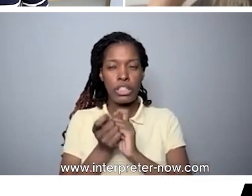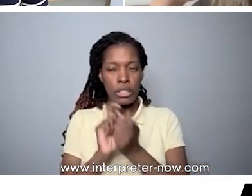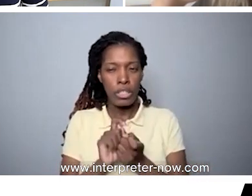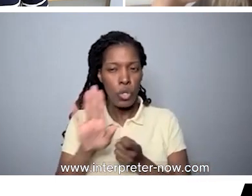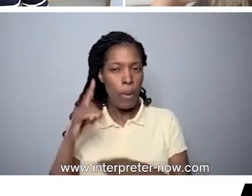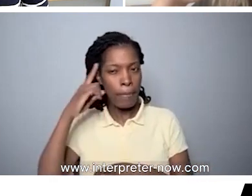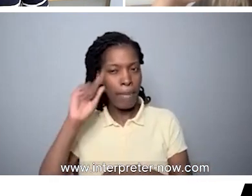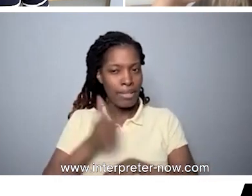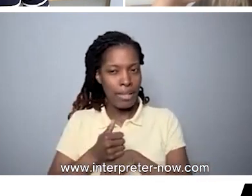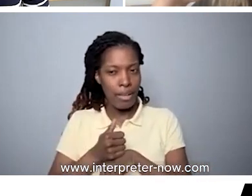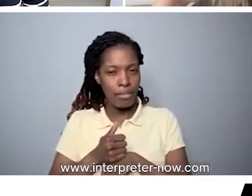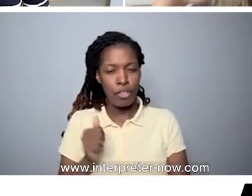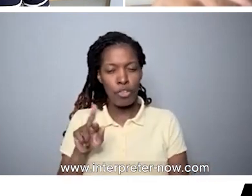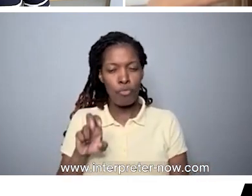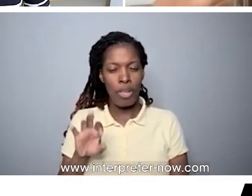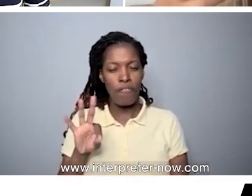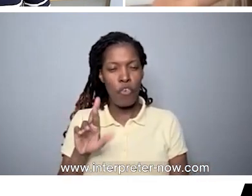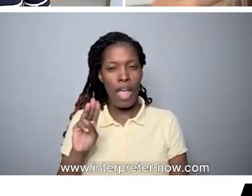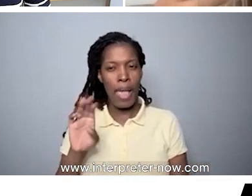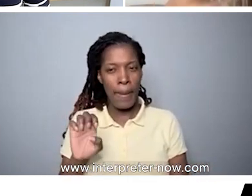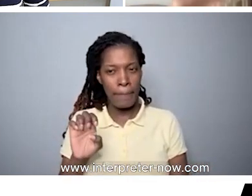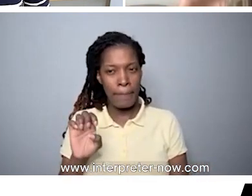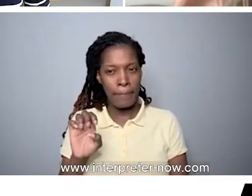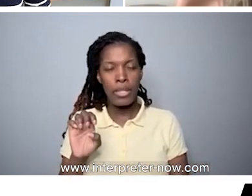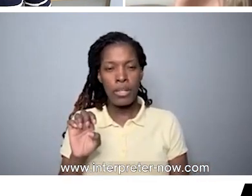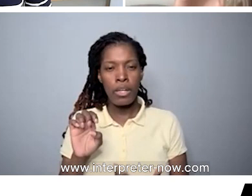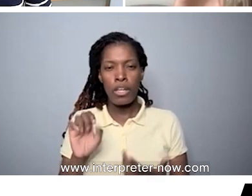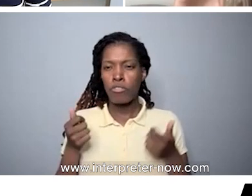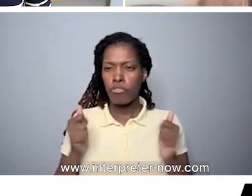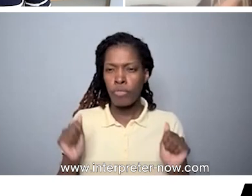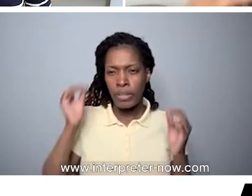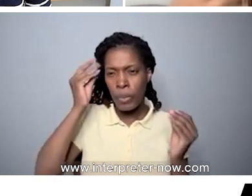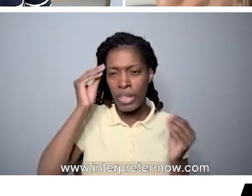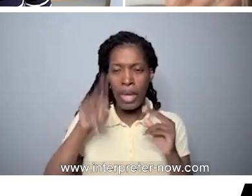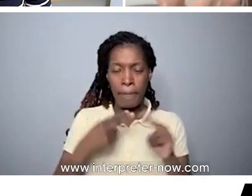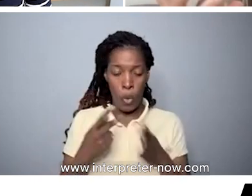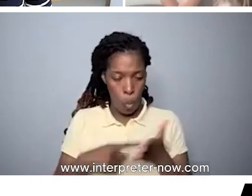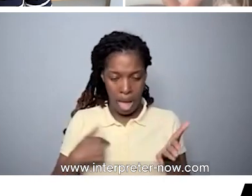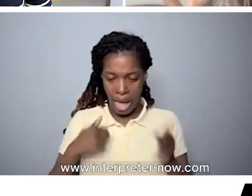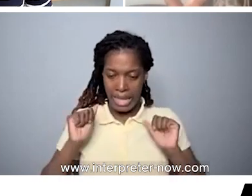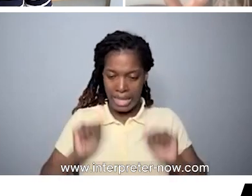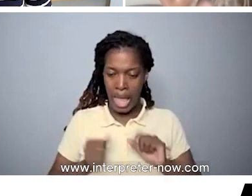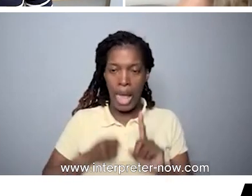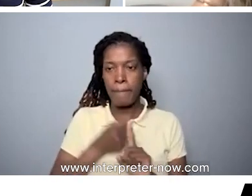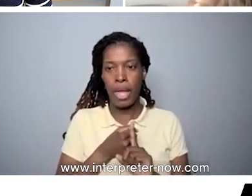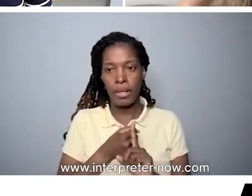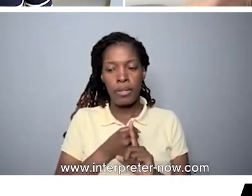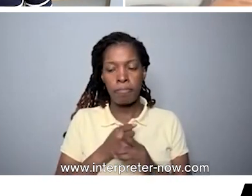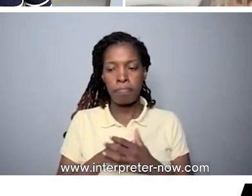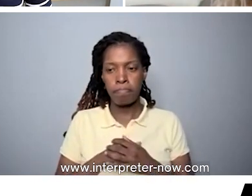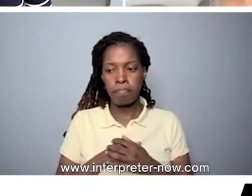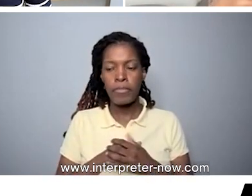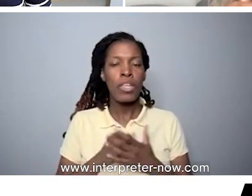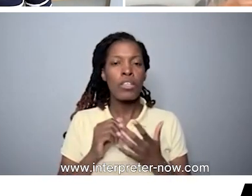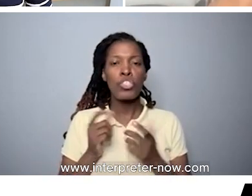to think about agency, right? To think about the things that you can impact, be like